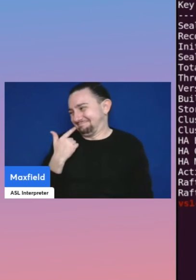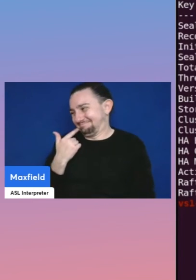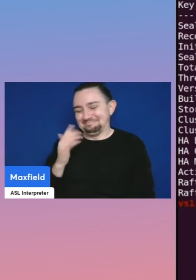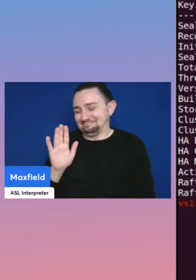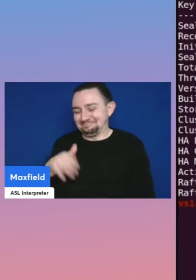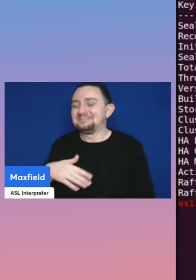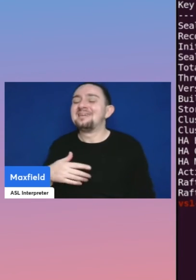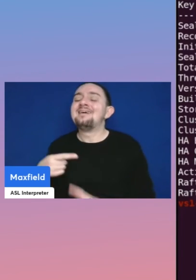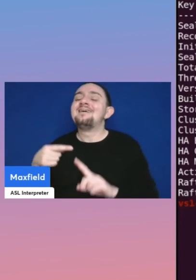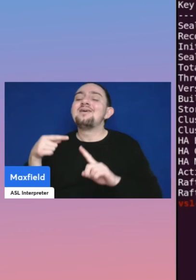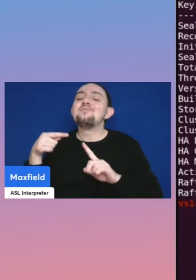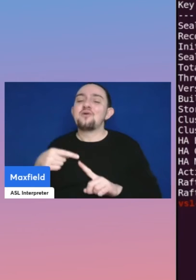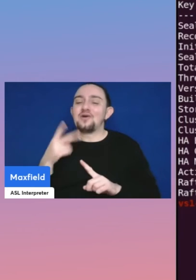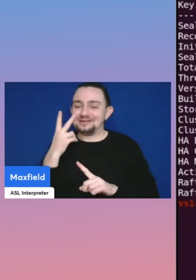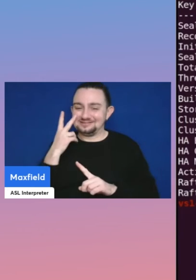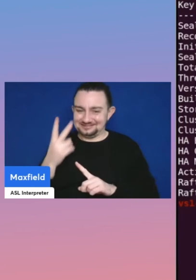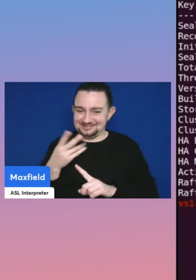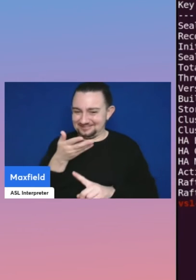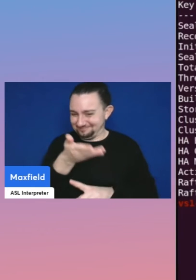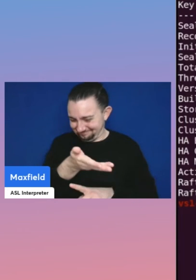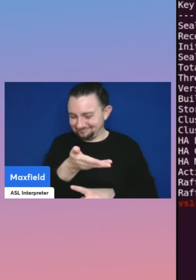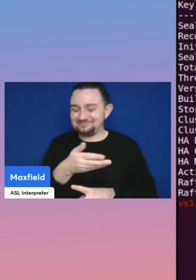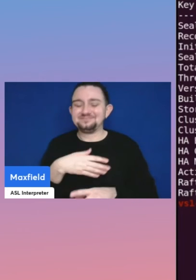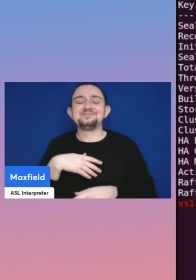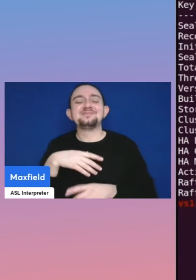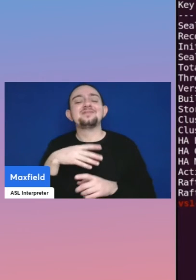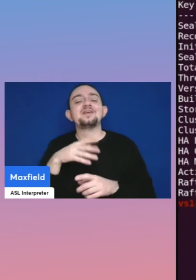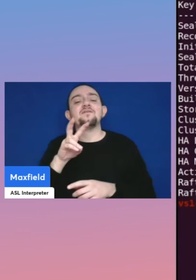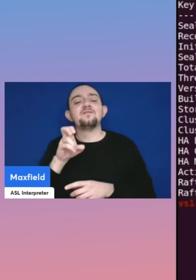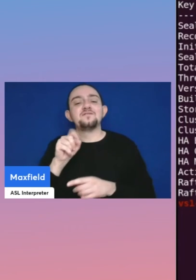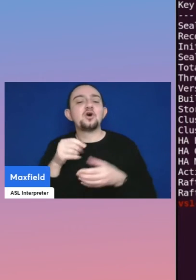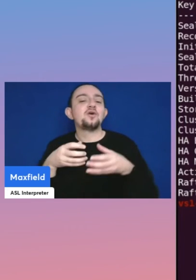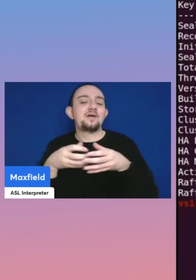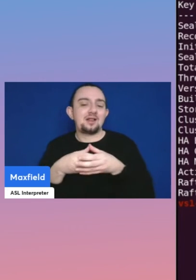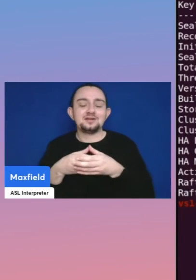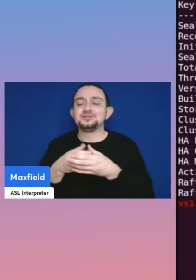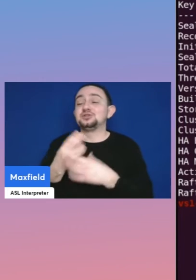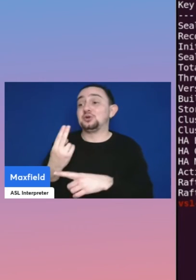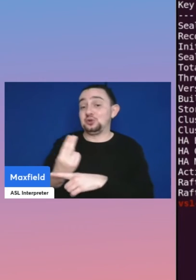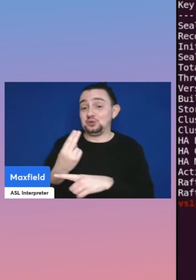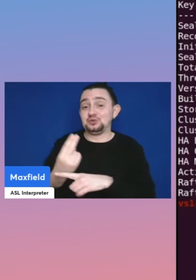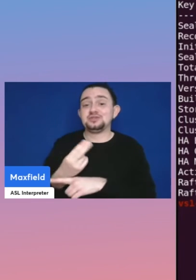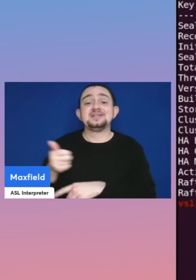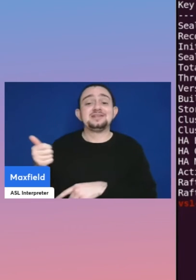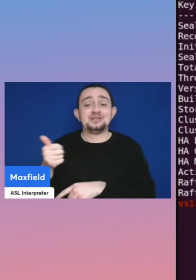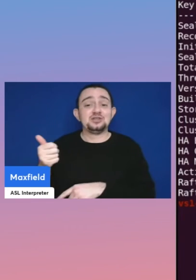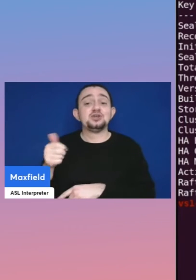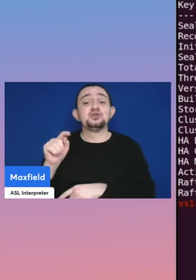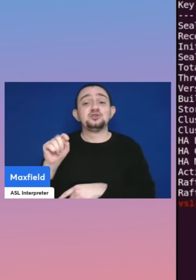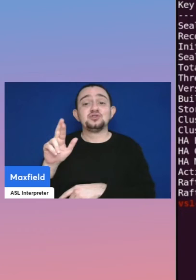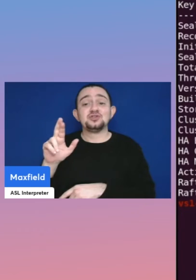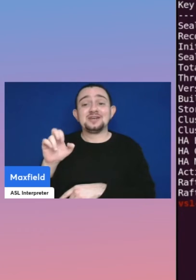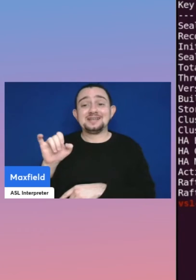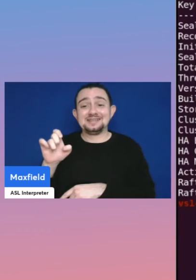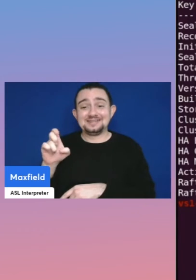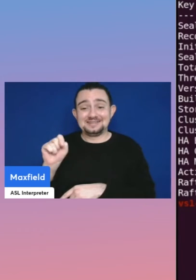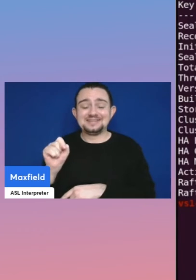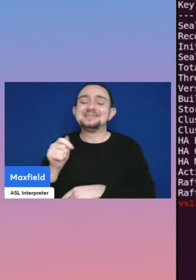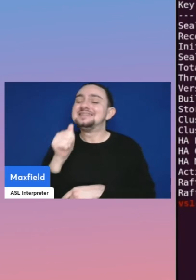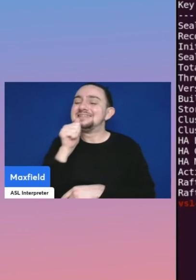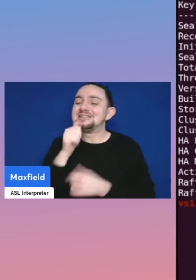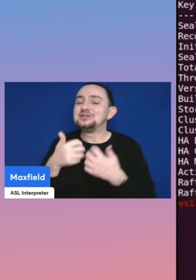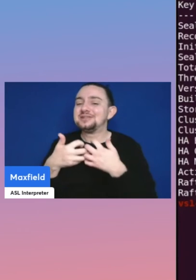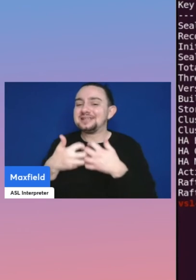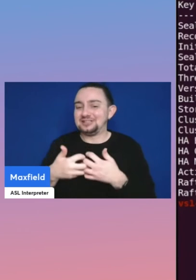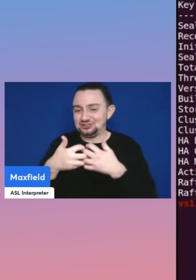was here for you to see that this Vault cluster is using the transit secrets engine in order to be auto-unsealed, and